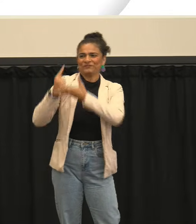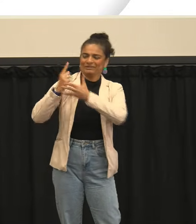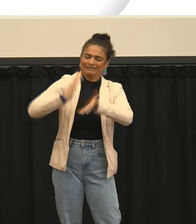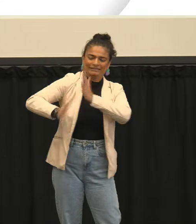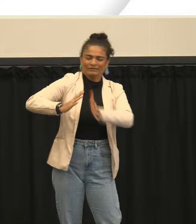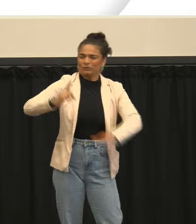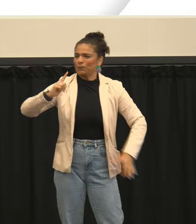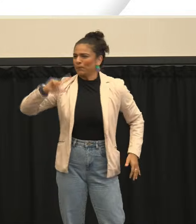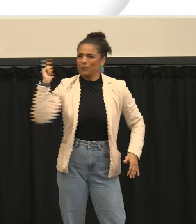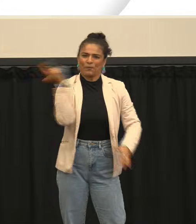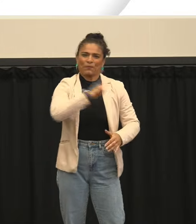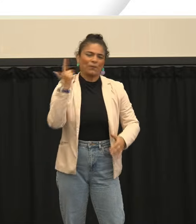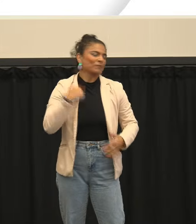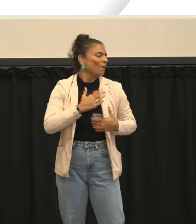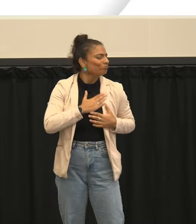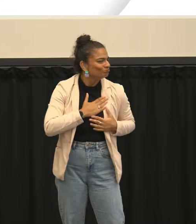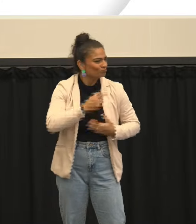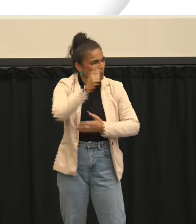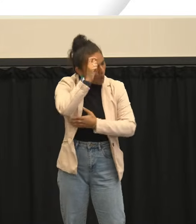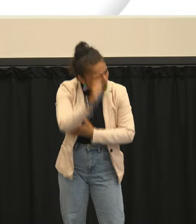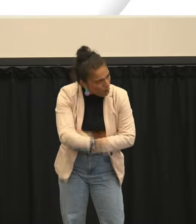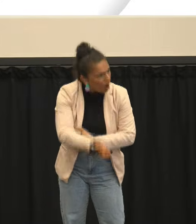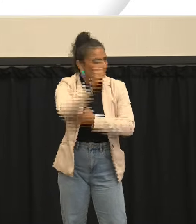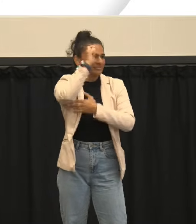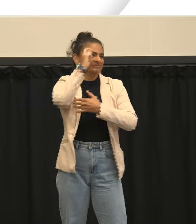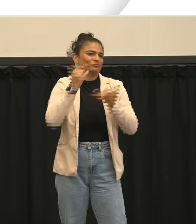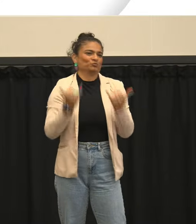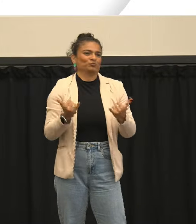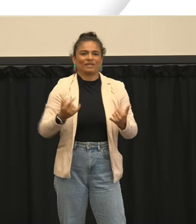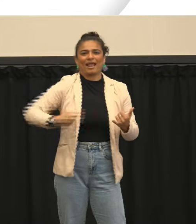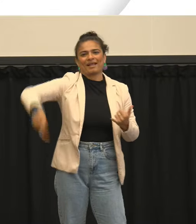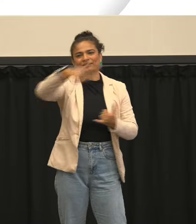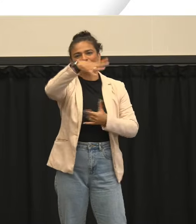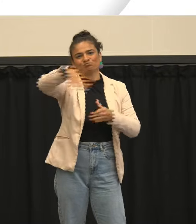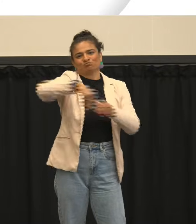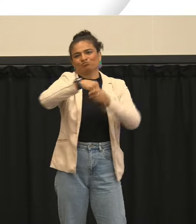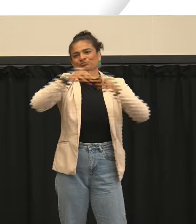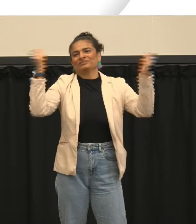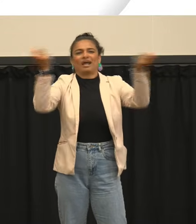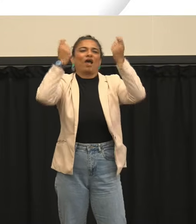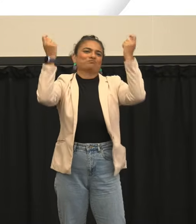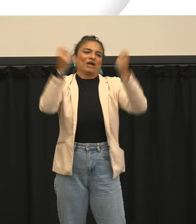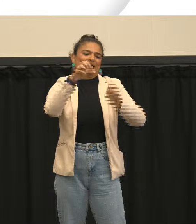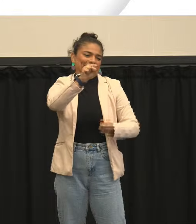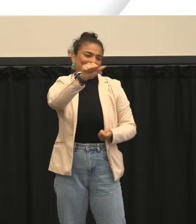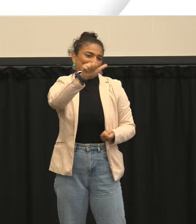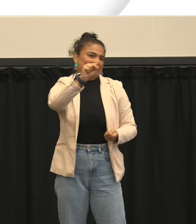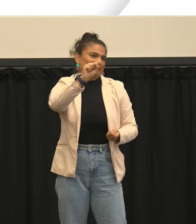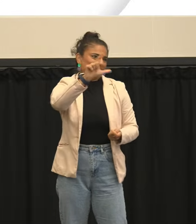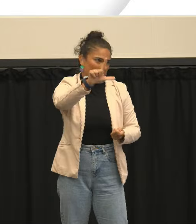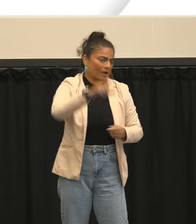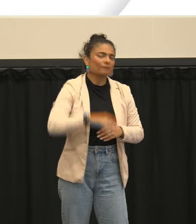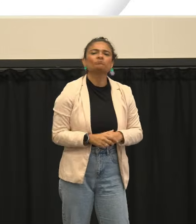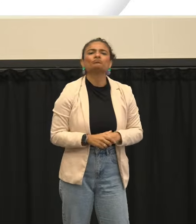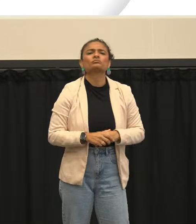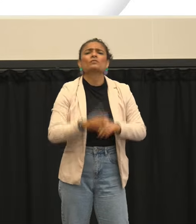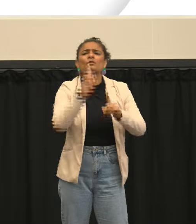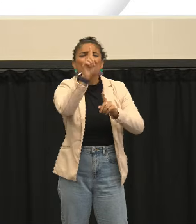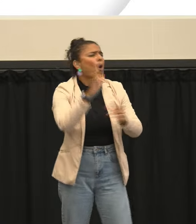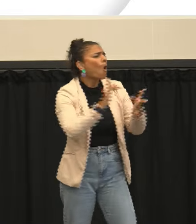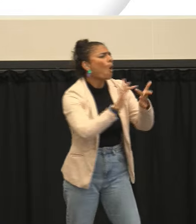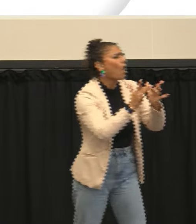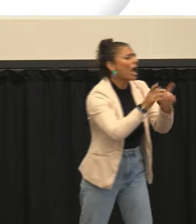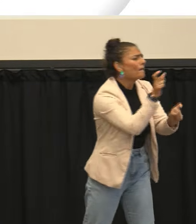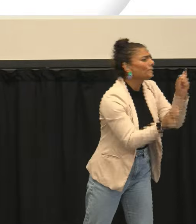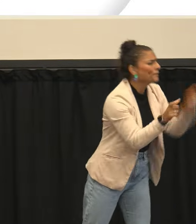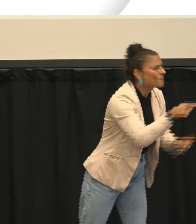yet, but in this case, we had privilege for a change in this room as deaf people, watching it in silence for you, but in a